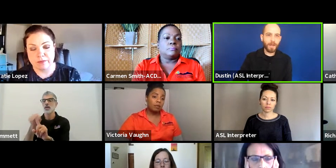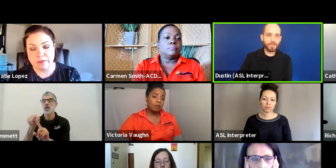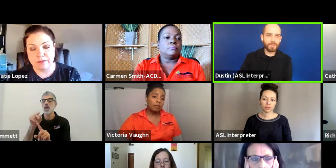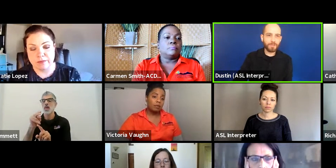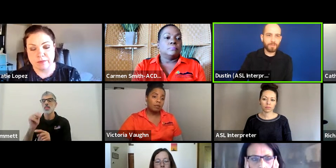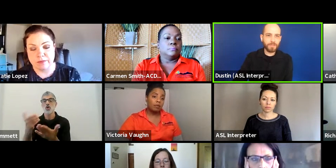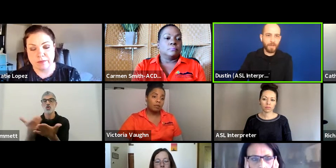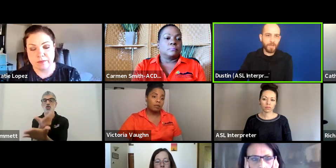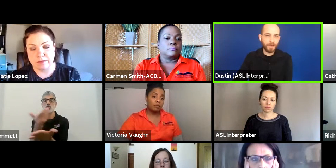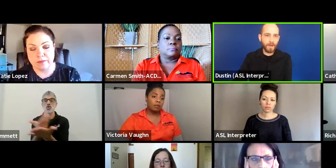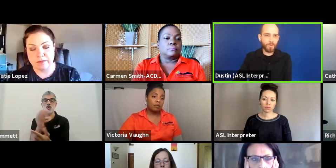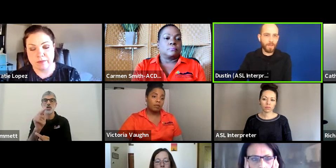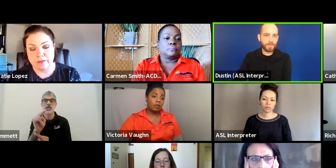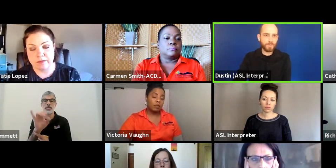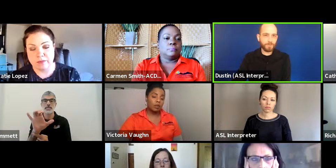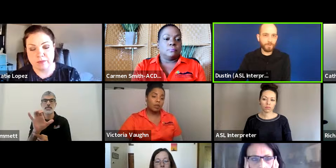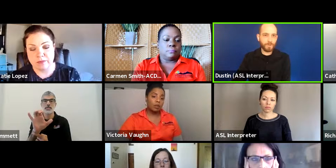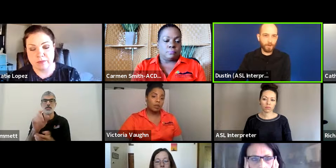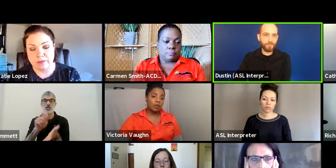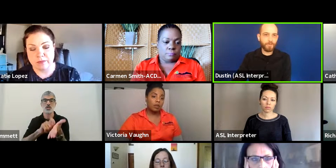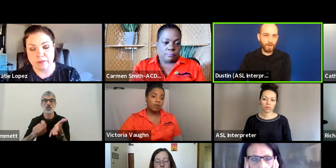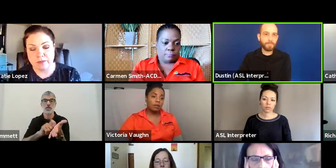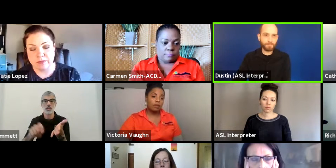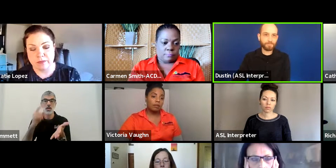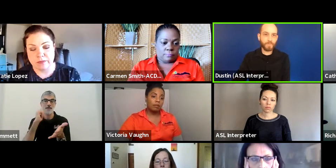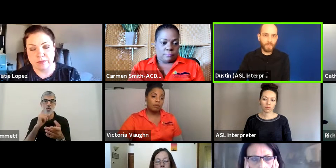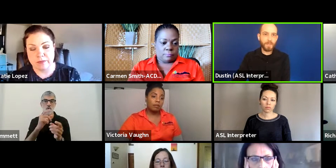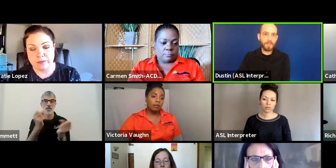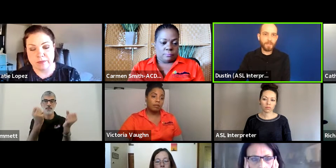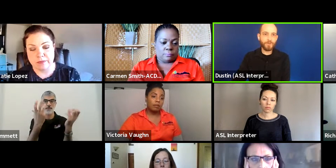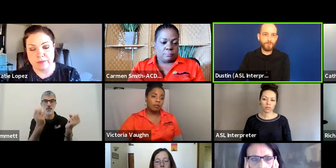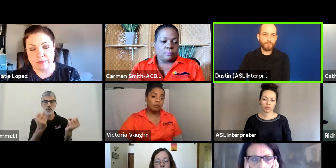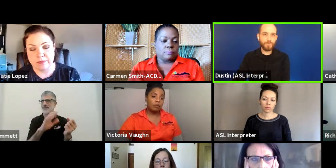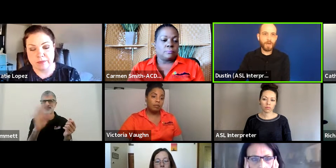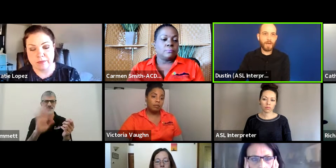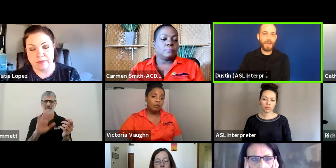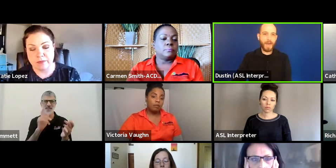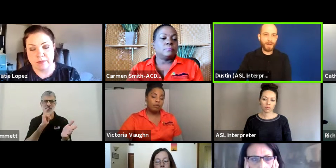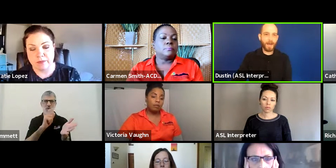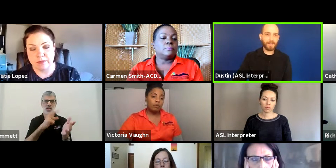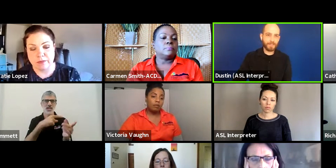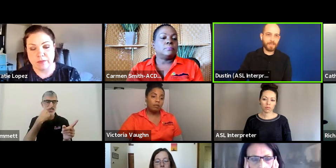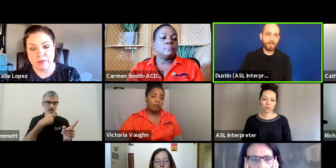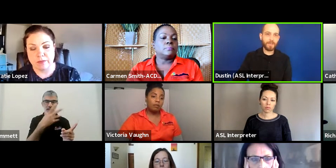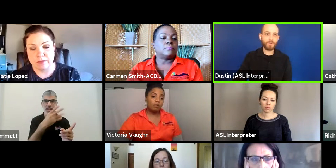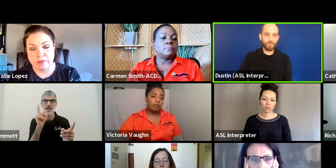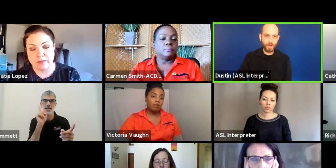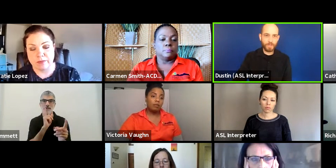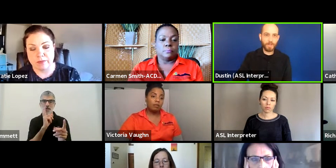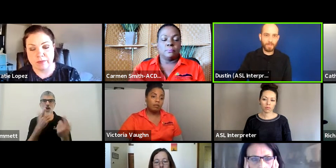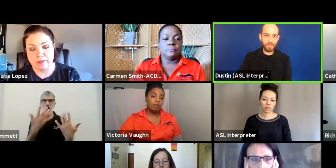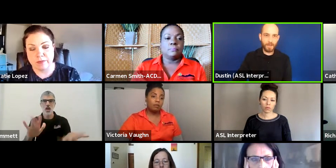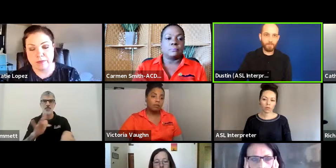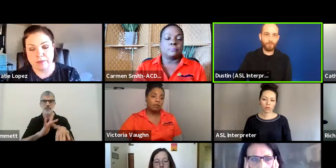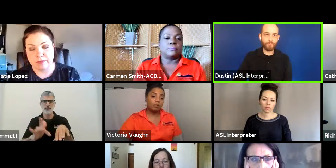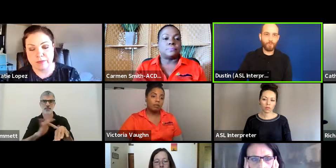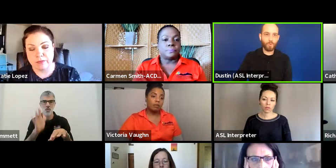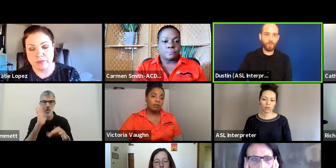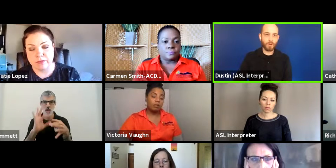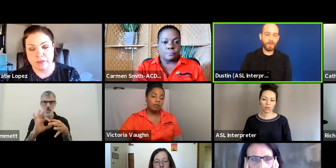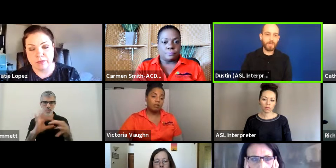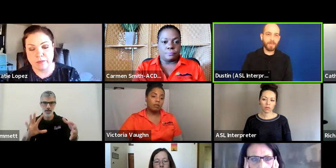Okay, and this is Emmett again. I would like to clarify the new NIC written